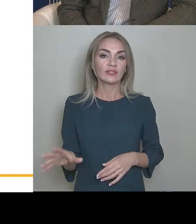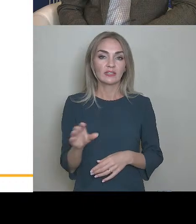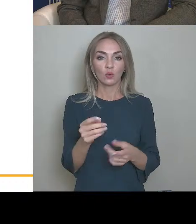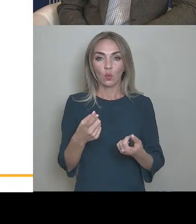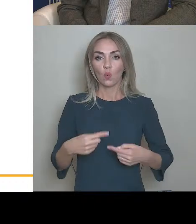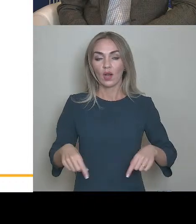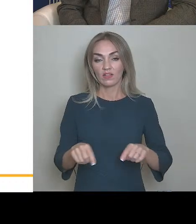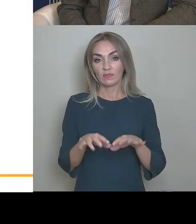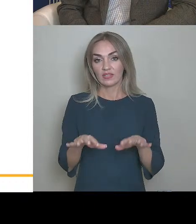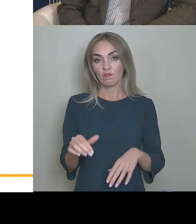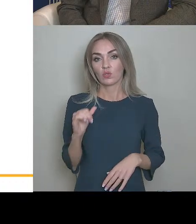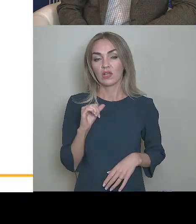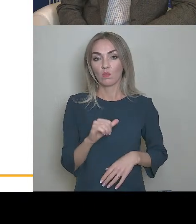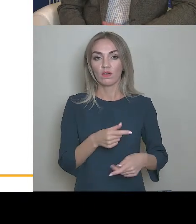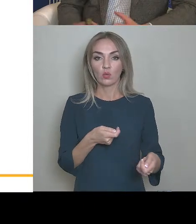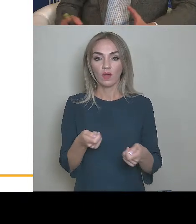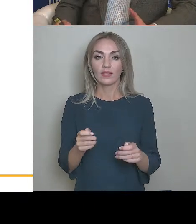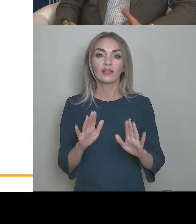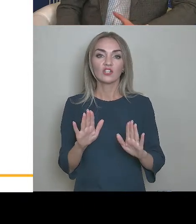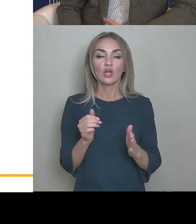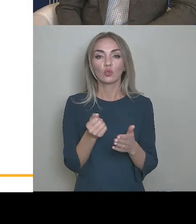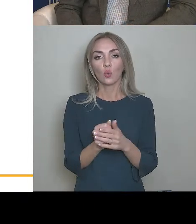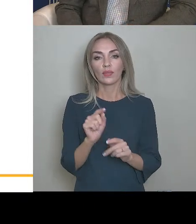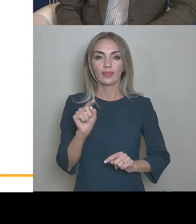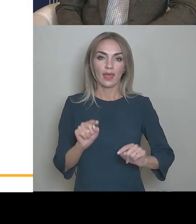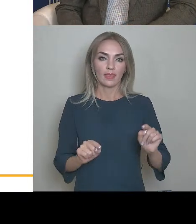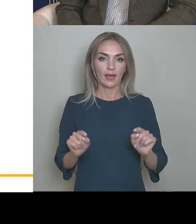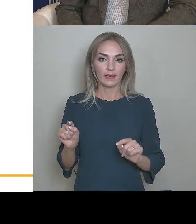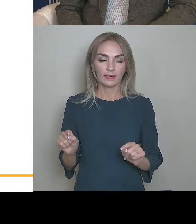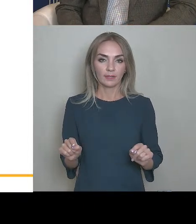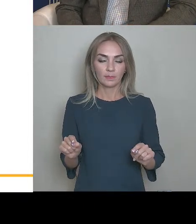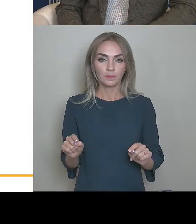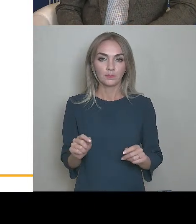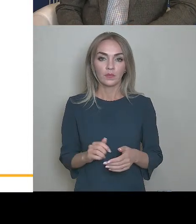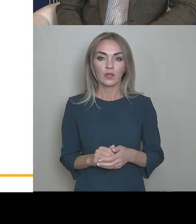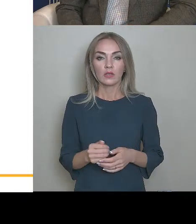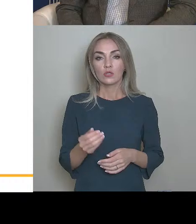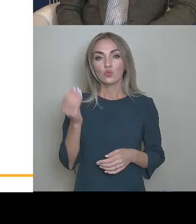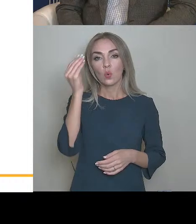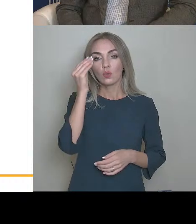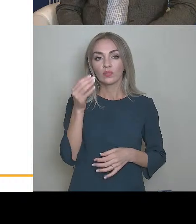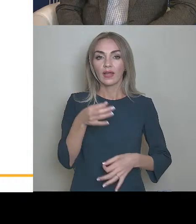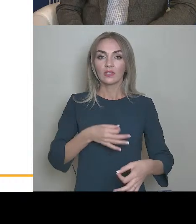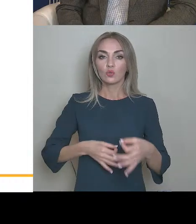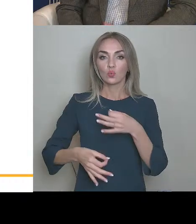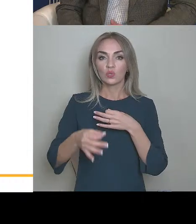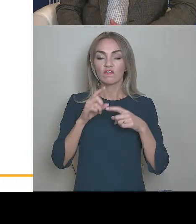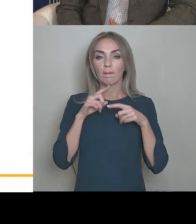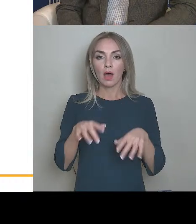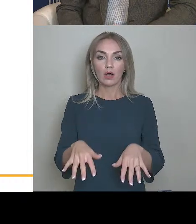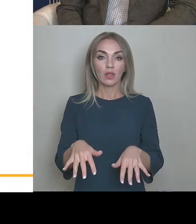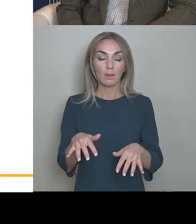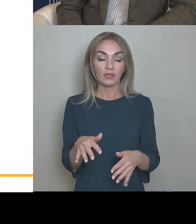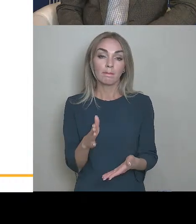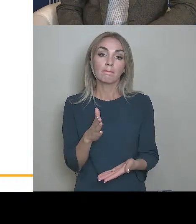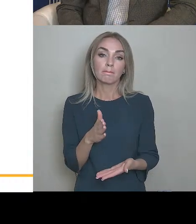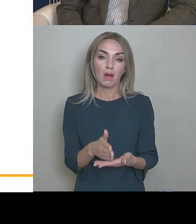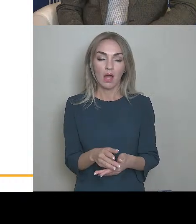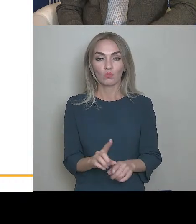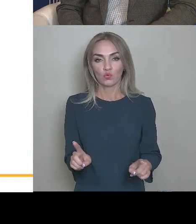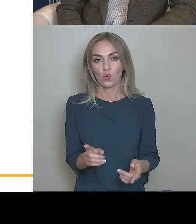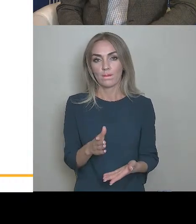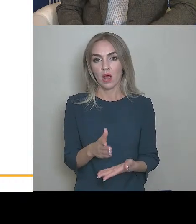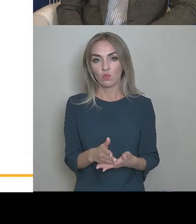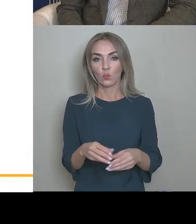regular elections to all the local government bodies, but to appoint the elections to some of them.